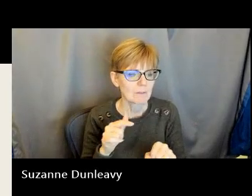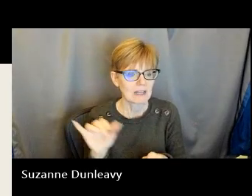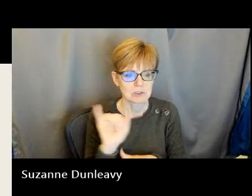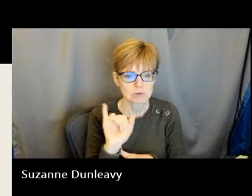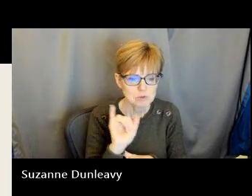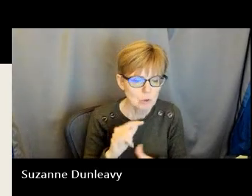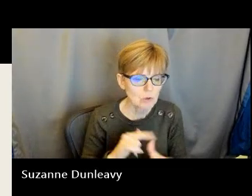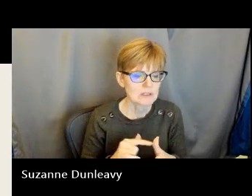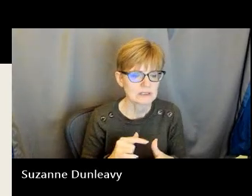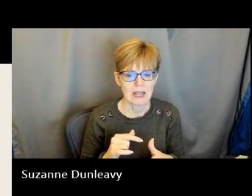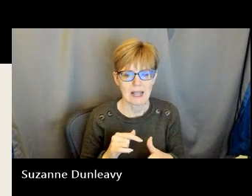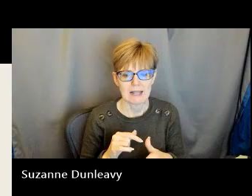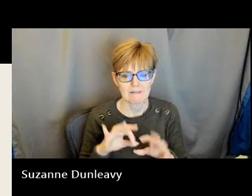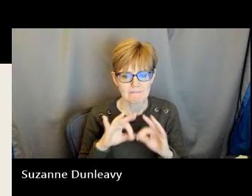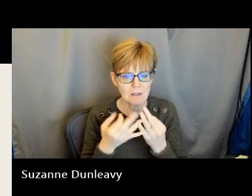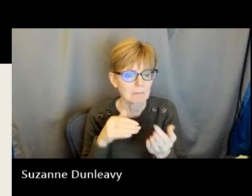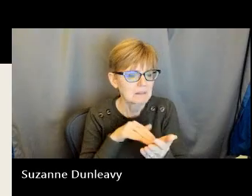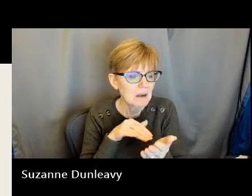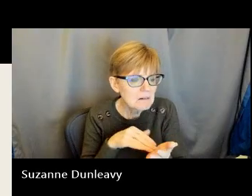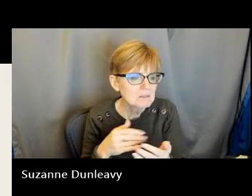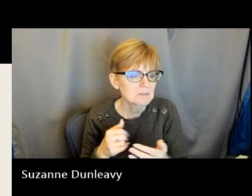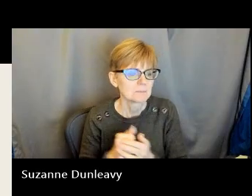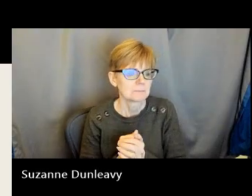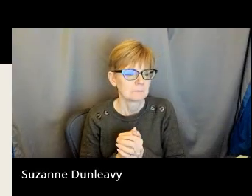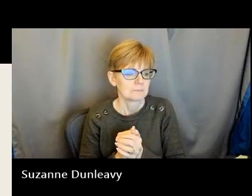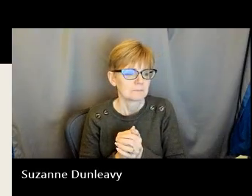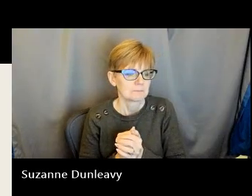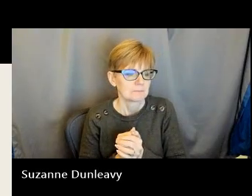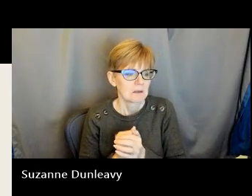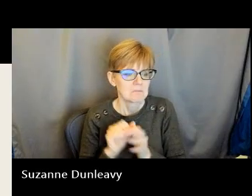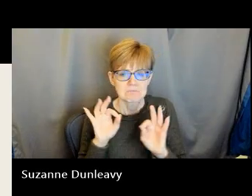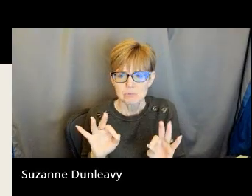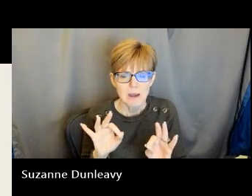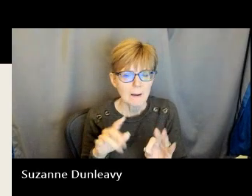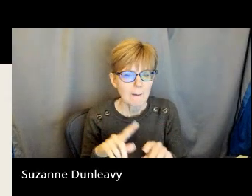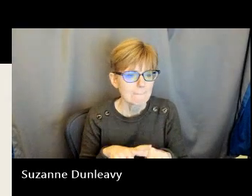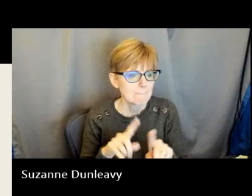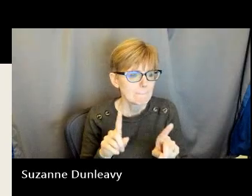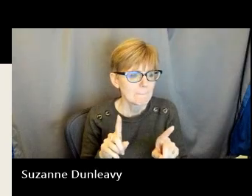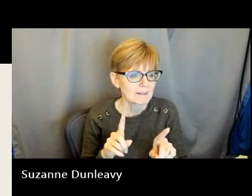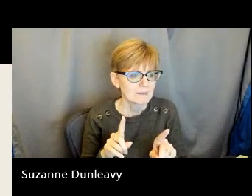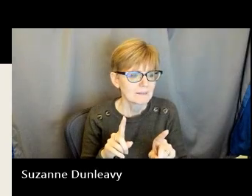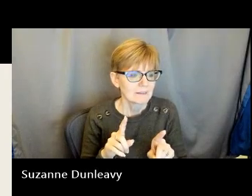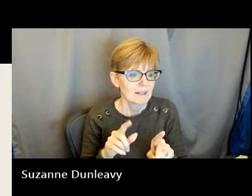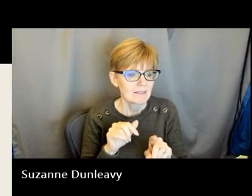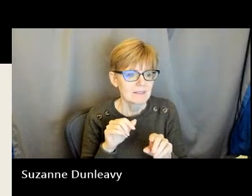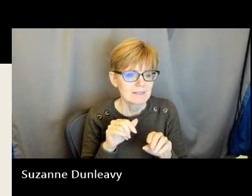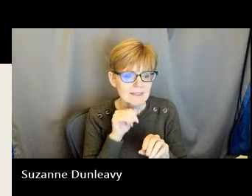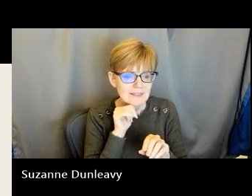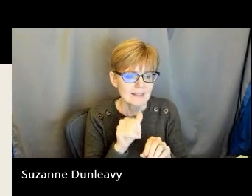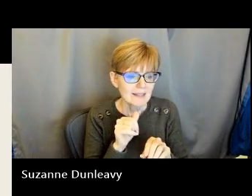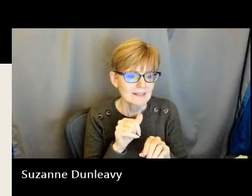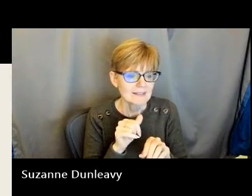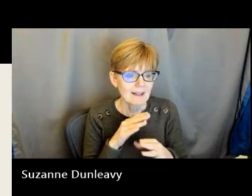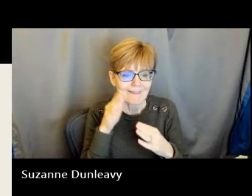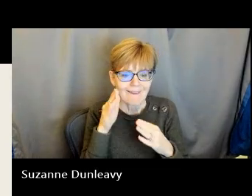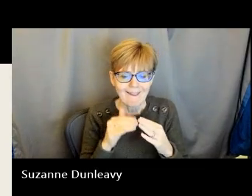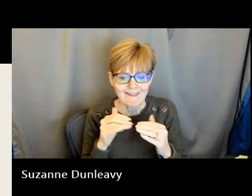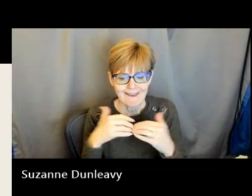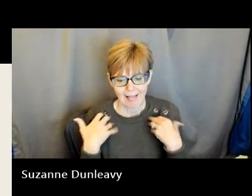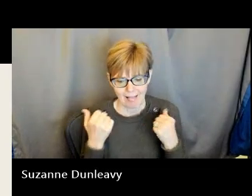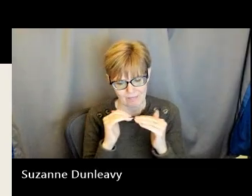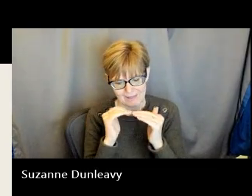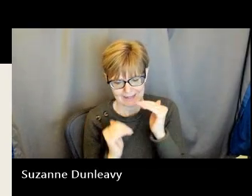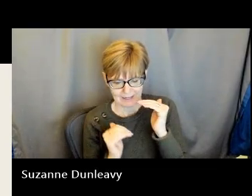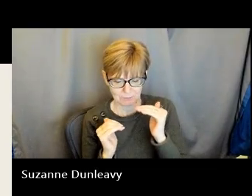end health inequity, because it's not just about access to care or having a PCP. Health inequities arise from housing